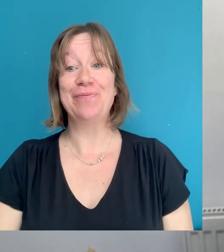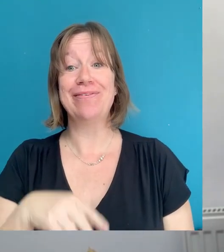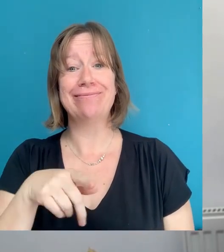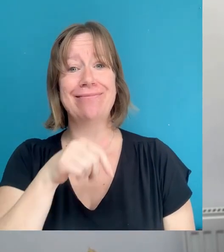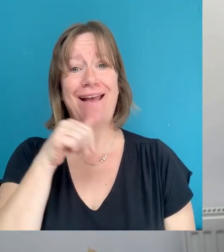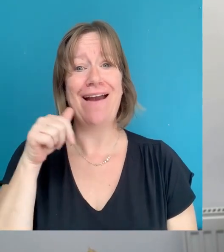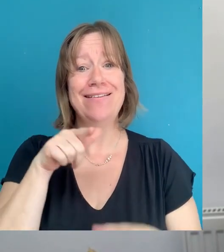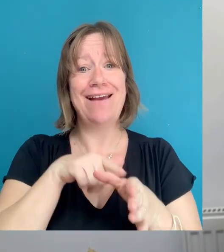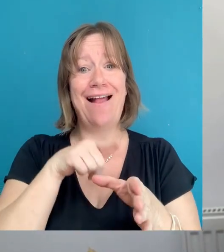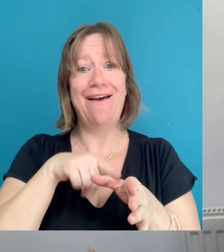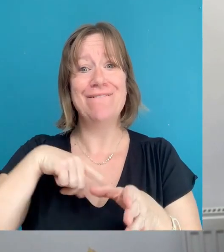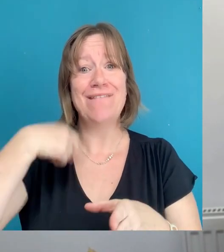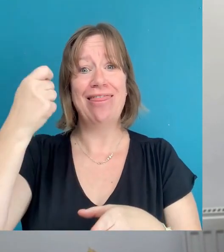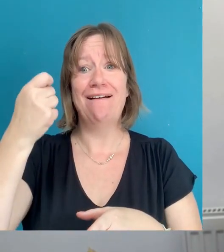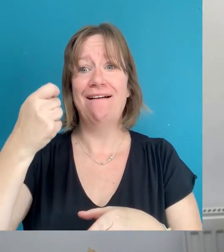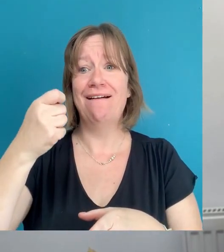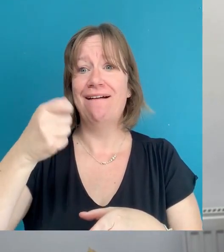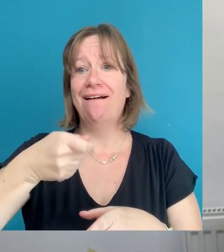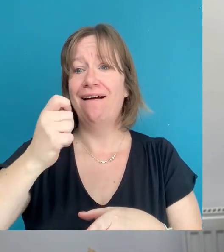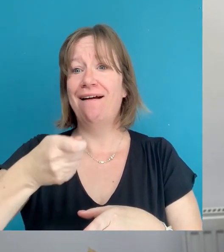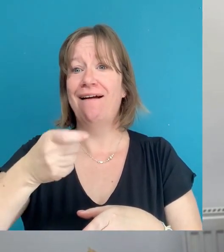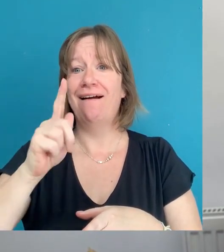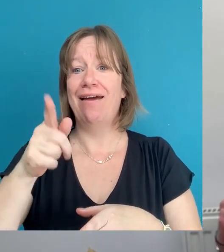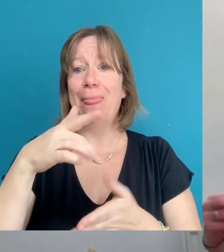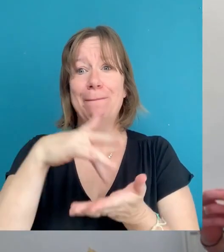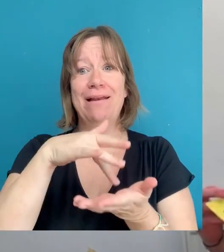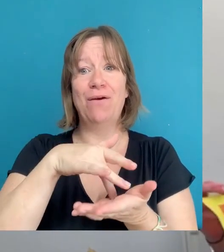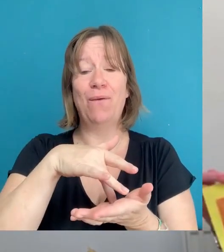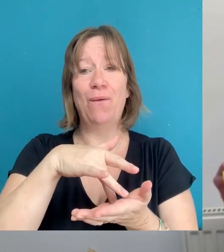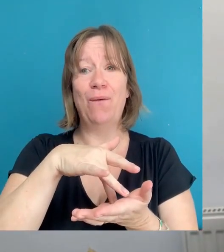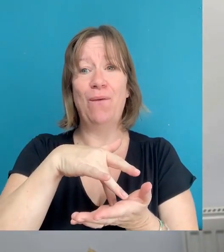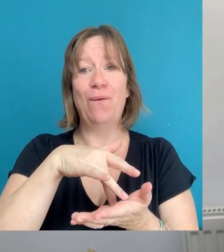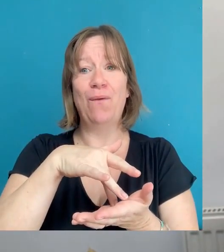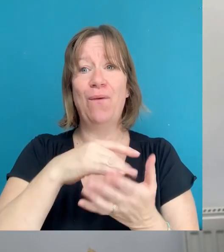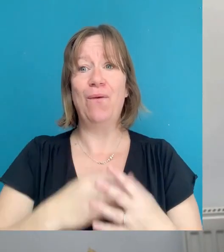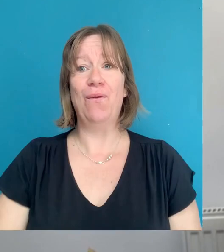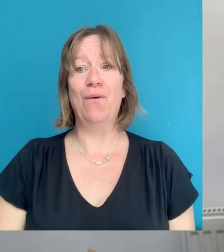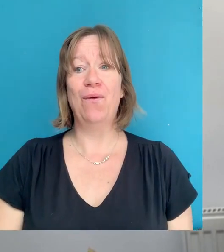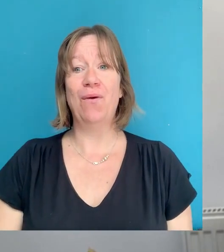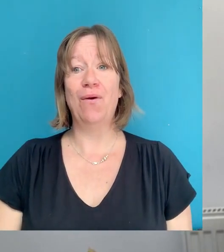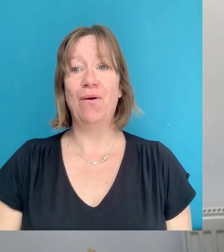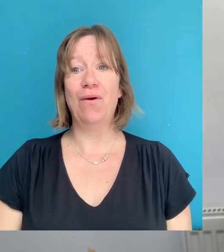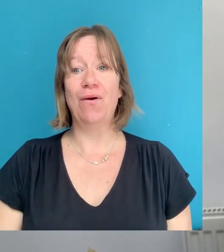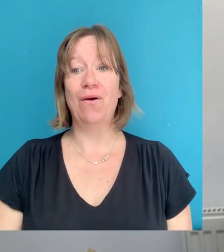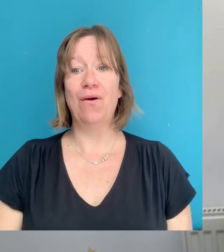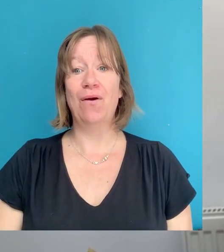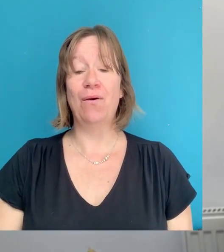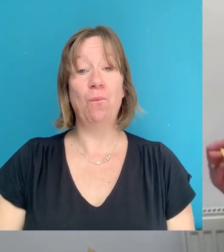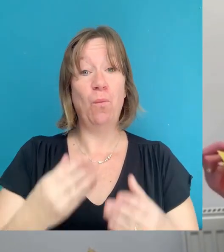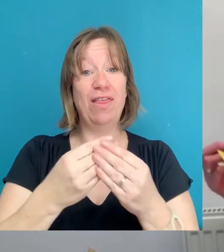There you go. So you've got the nice yellow feather in the middle with